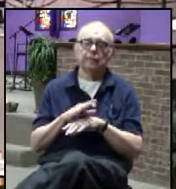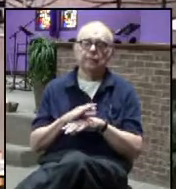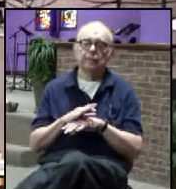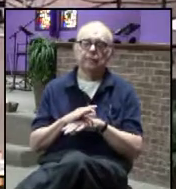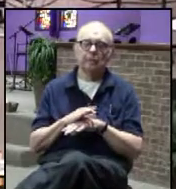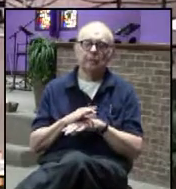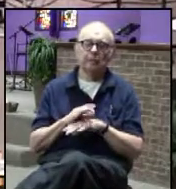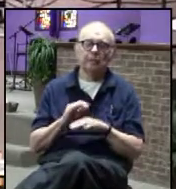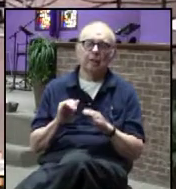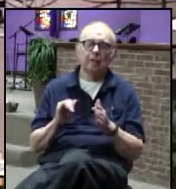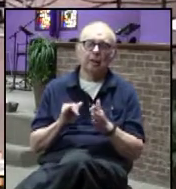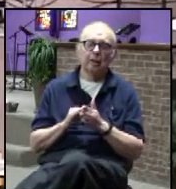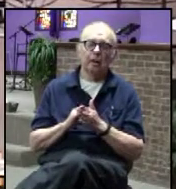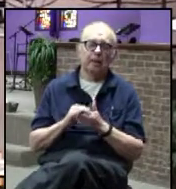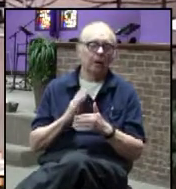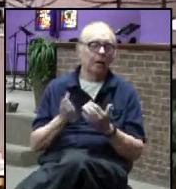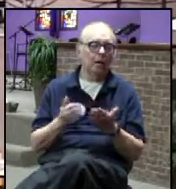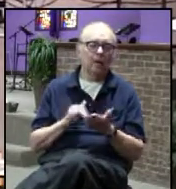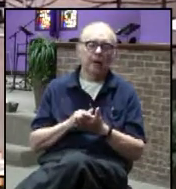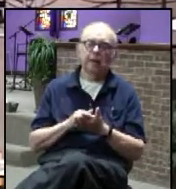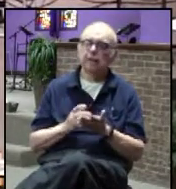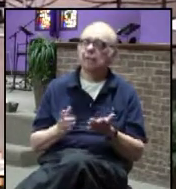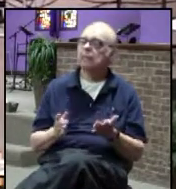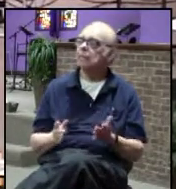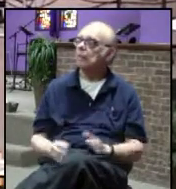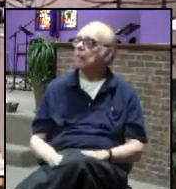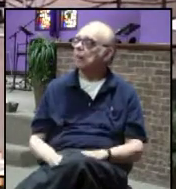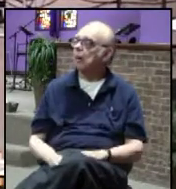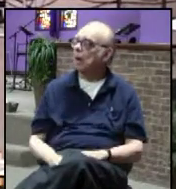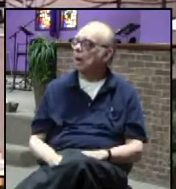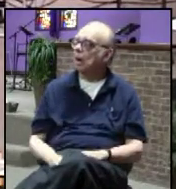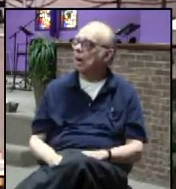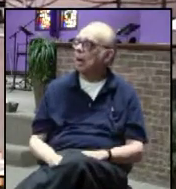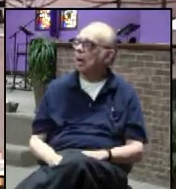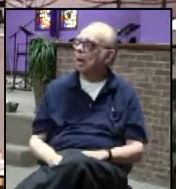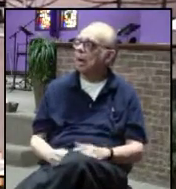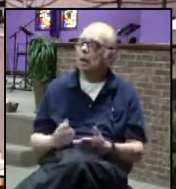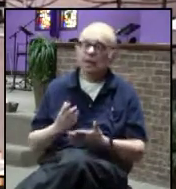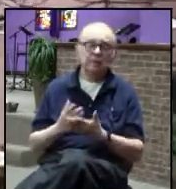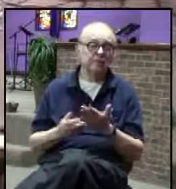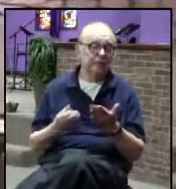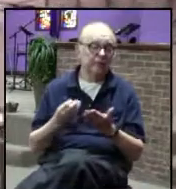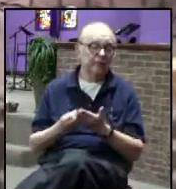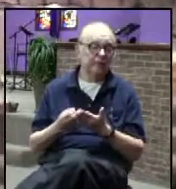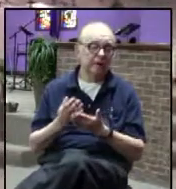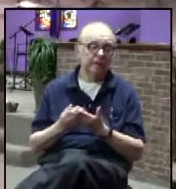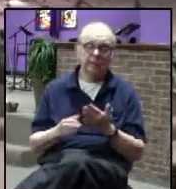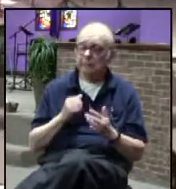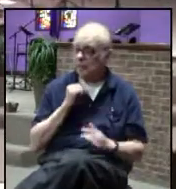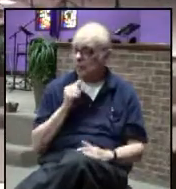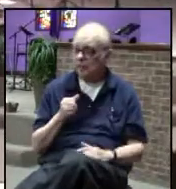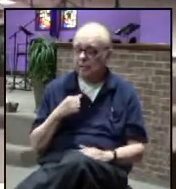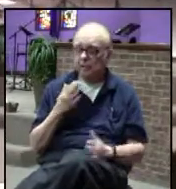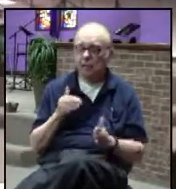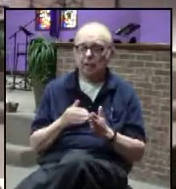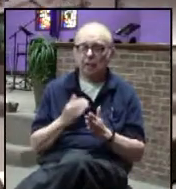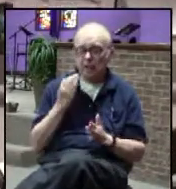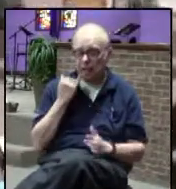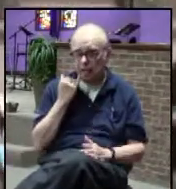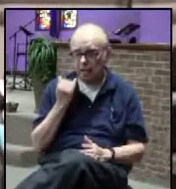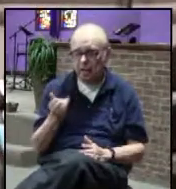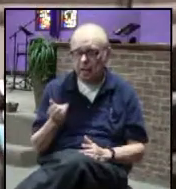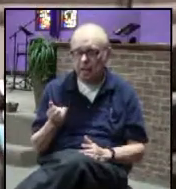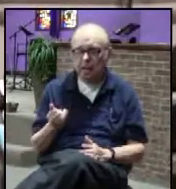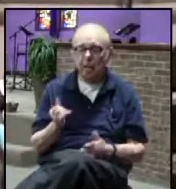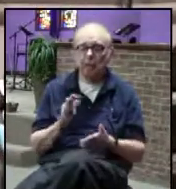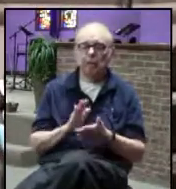And this is all it is. Okay? Some of it is financial, some of it is not. But again, if you've got school